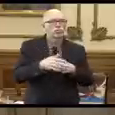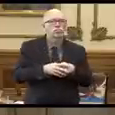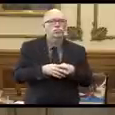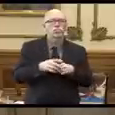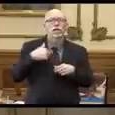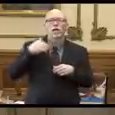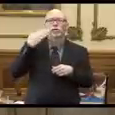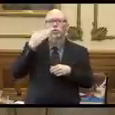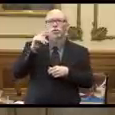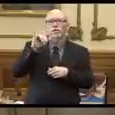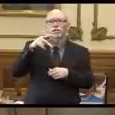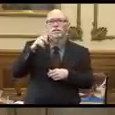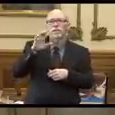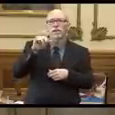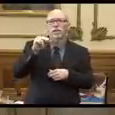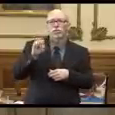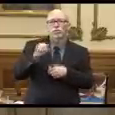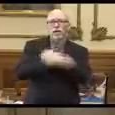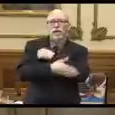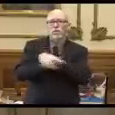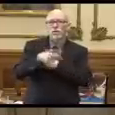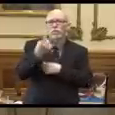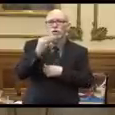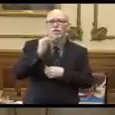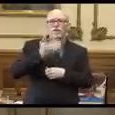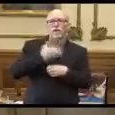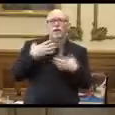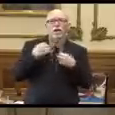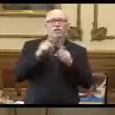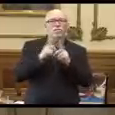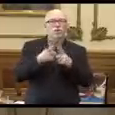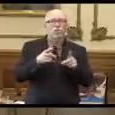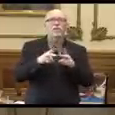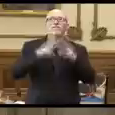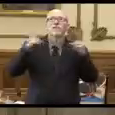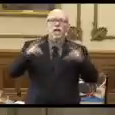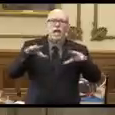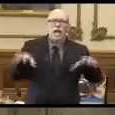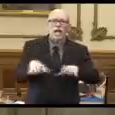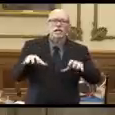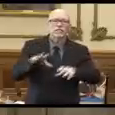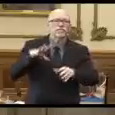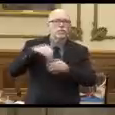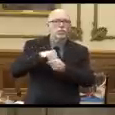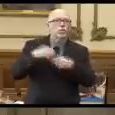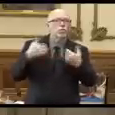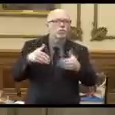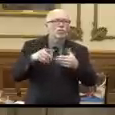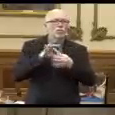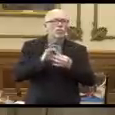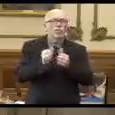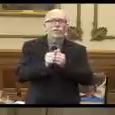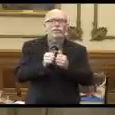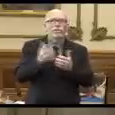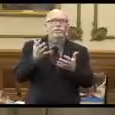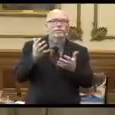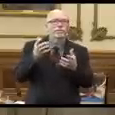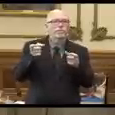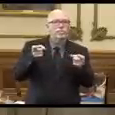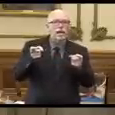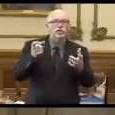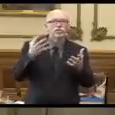that Tippecanoe County is one of our health departments that's been very actively engaged with regards to